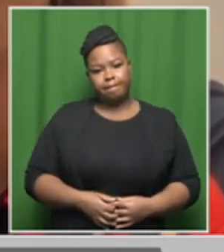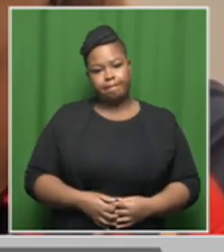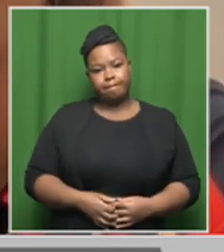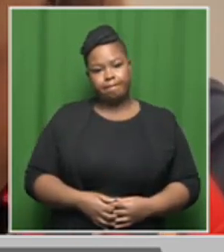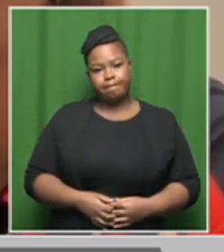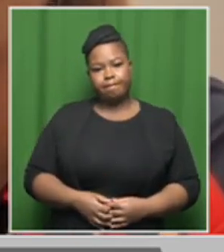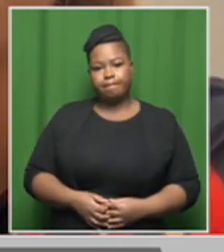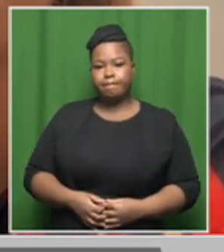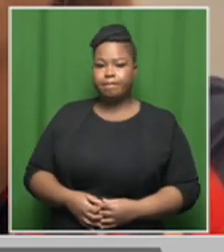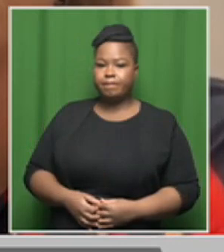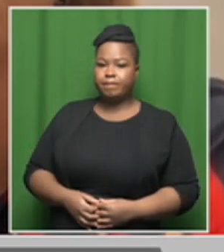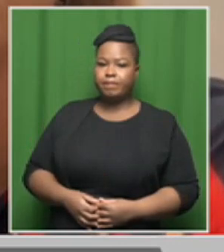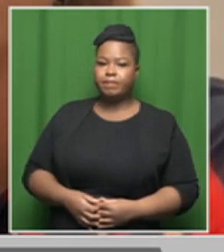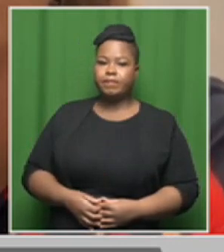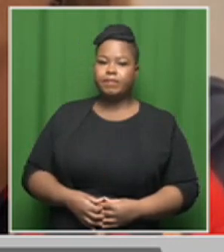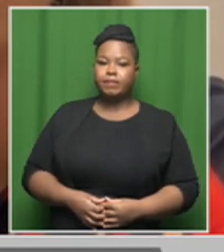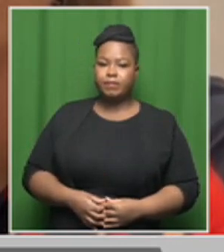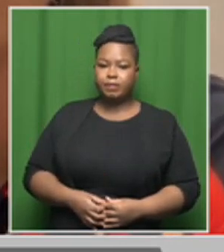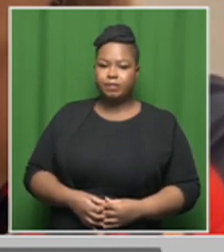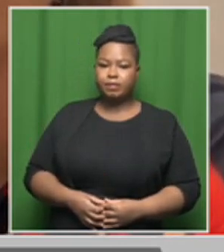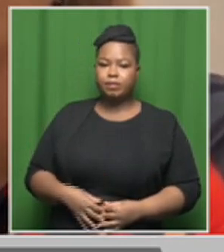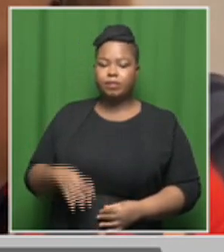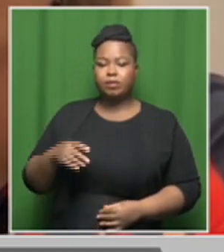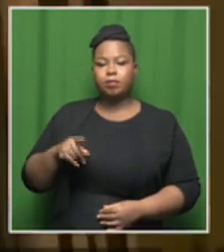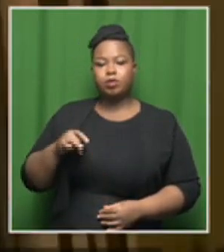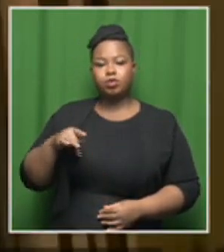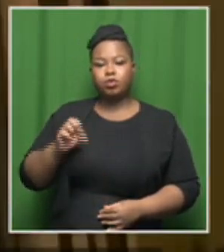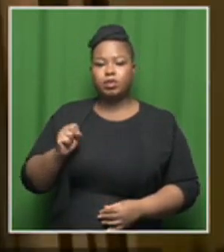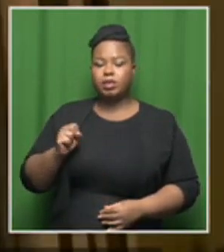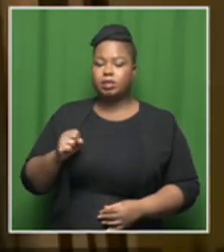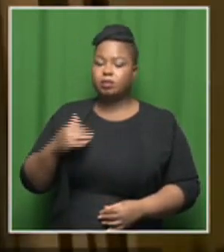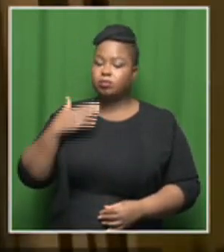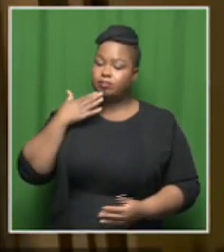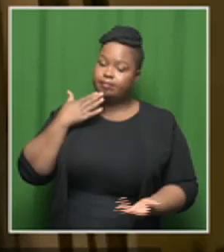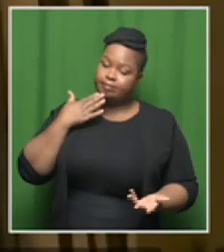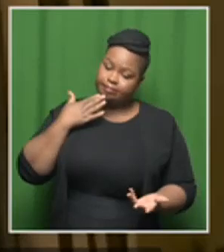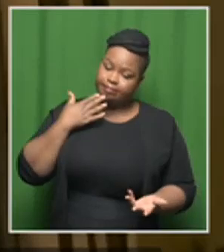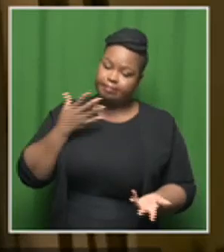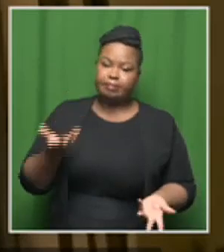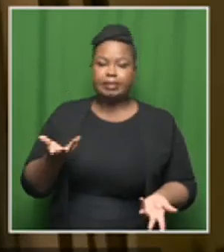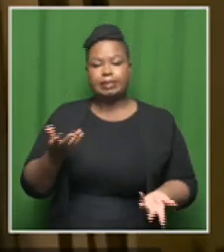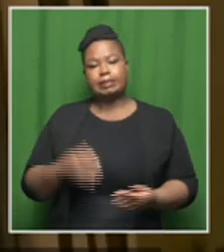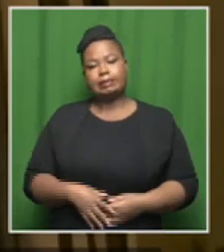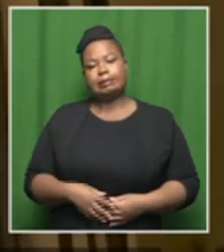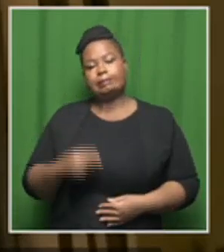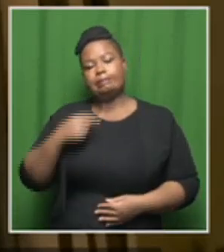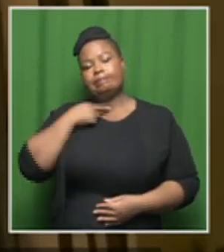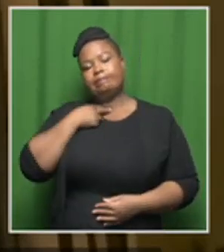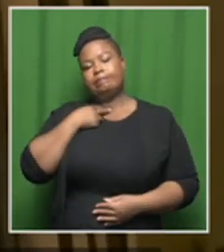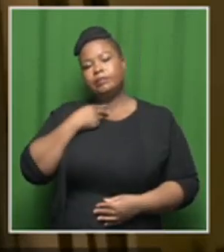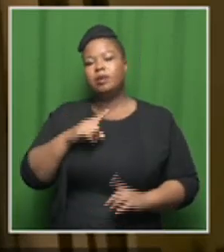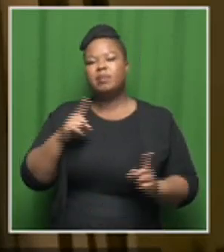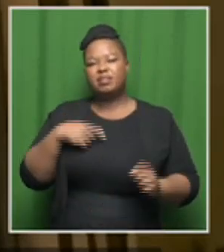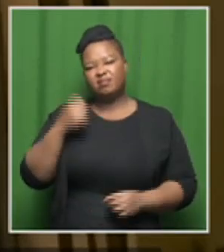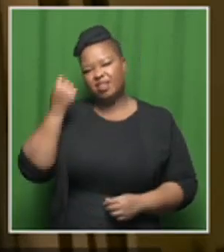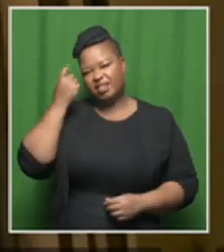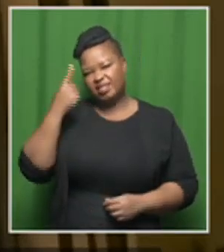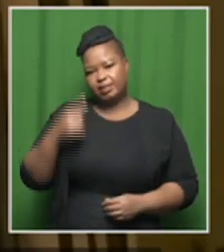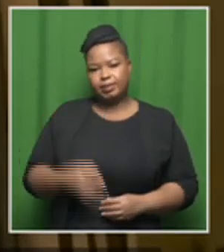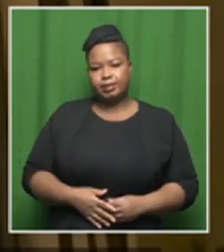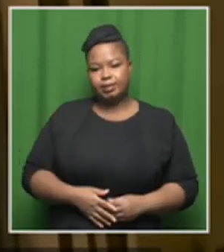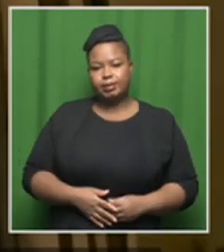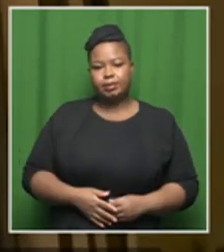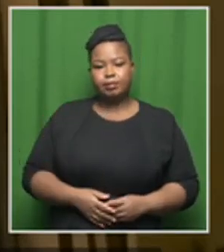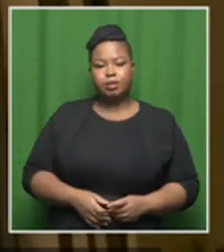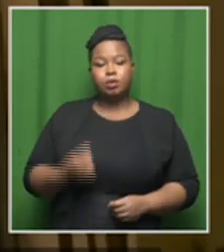It's not the ideal to go without Proteas on such a tour, but I understand the circumstance. But